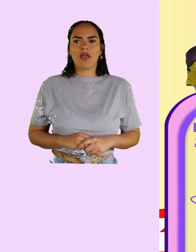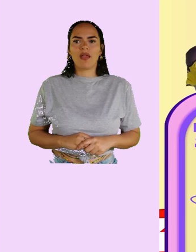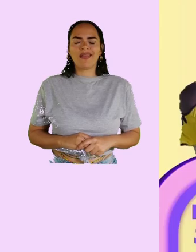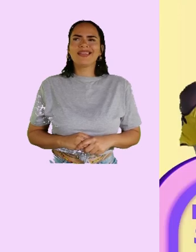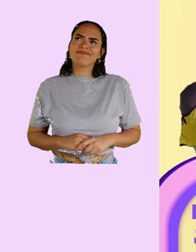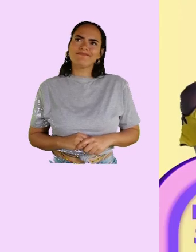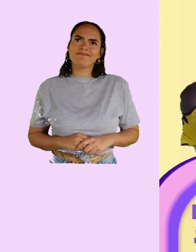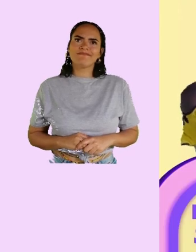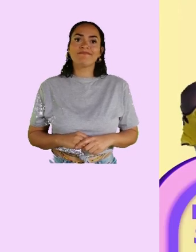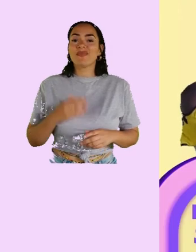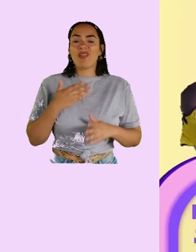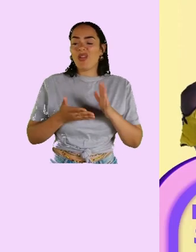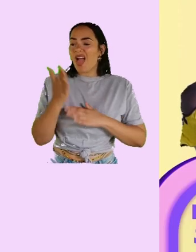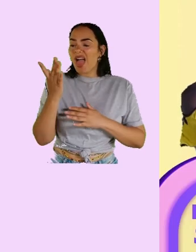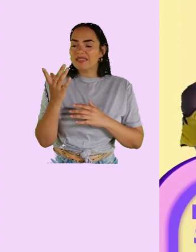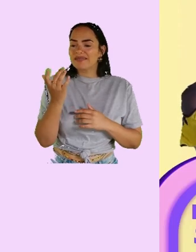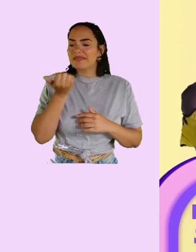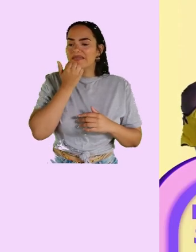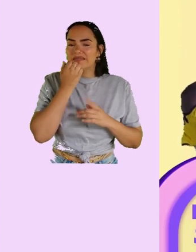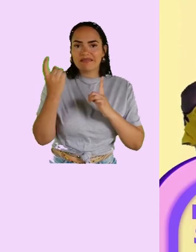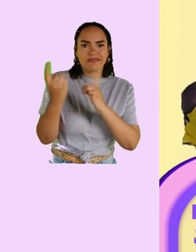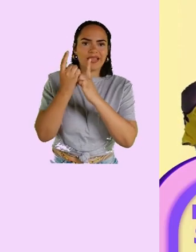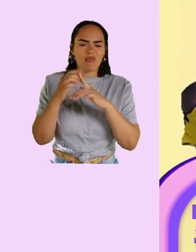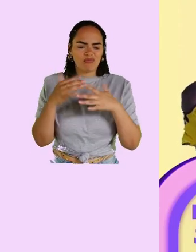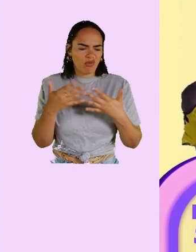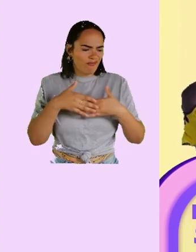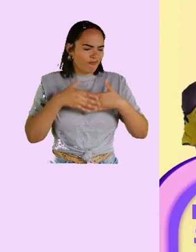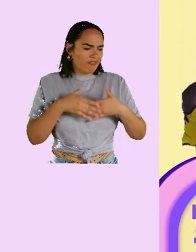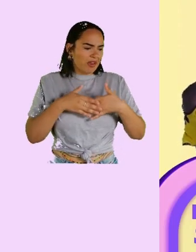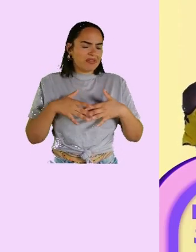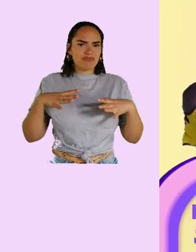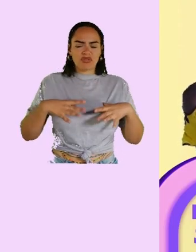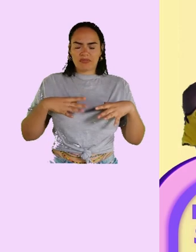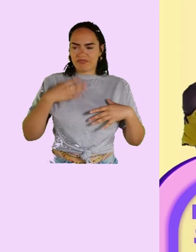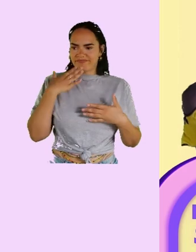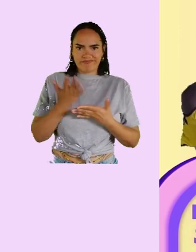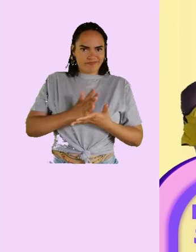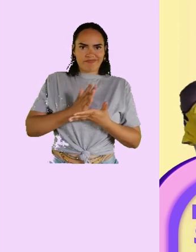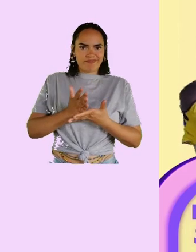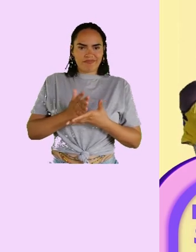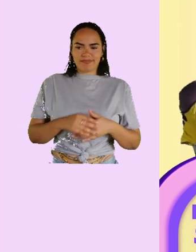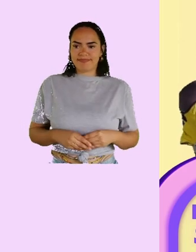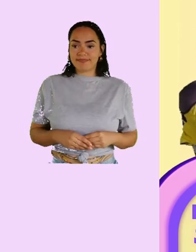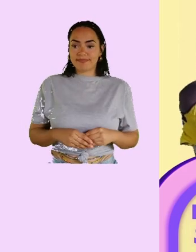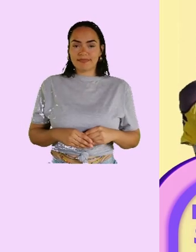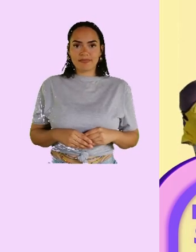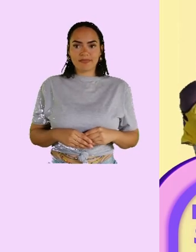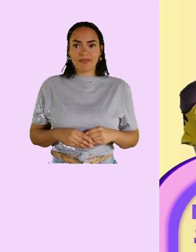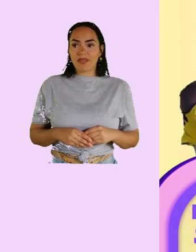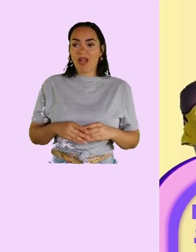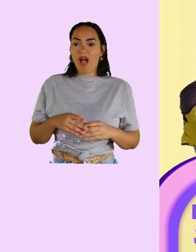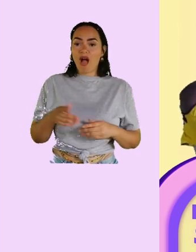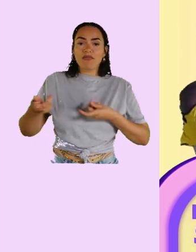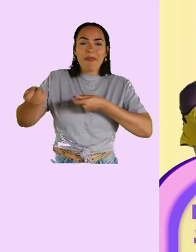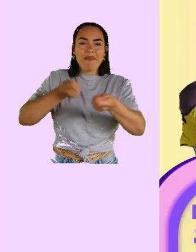So I was on a date, or maybe a platonic hangout, I'm not sure. But yeah, there was a craft market which